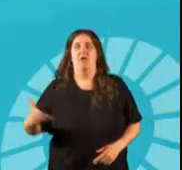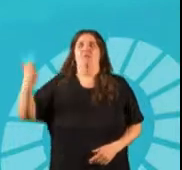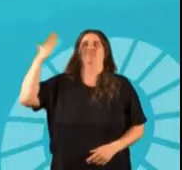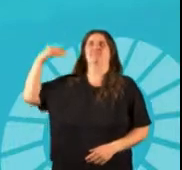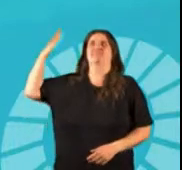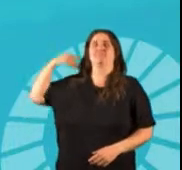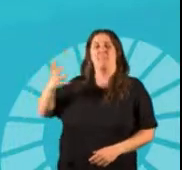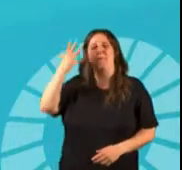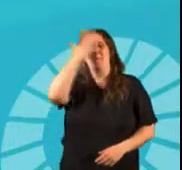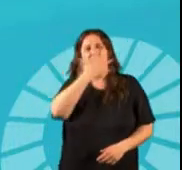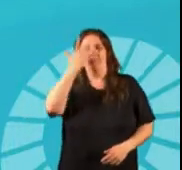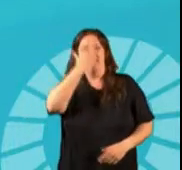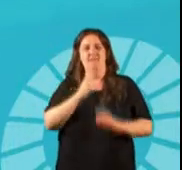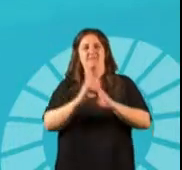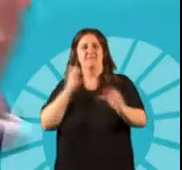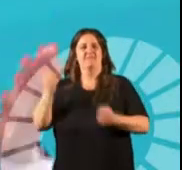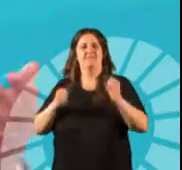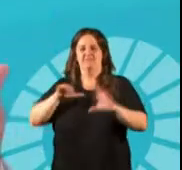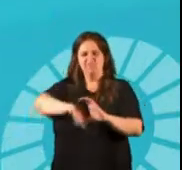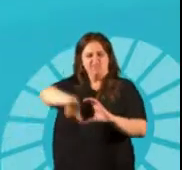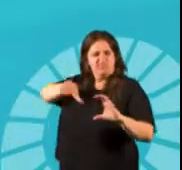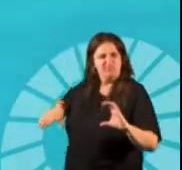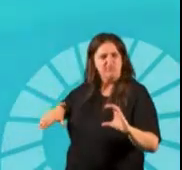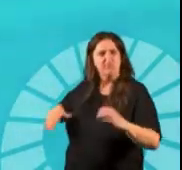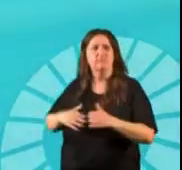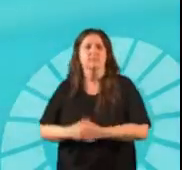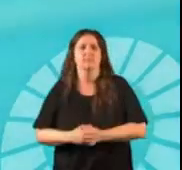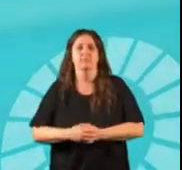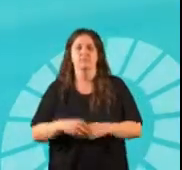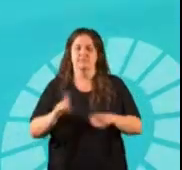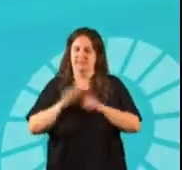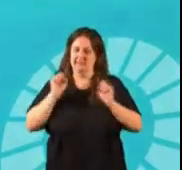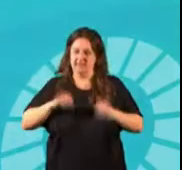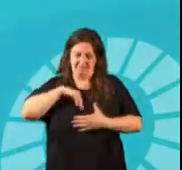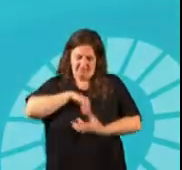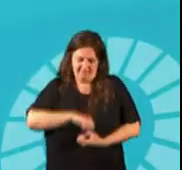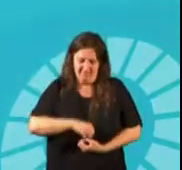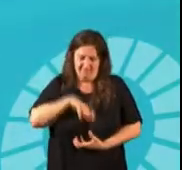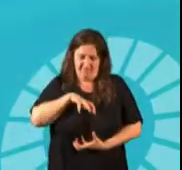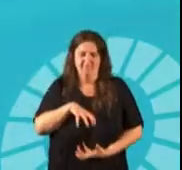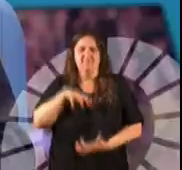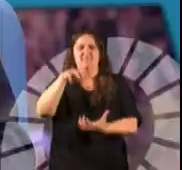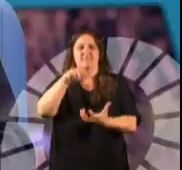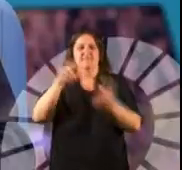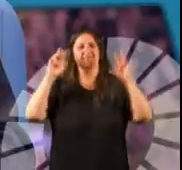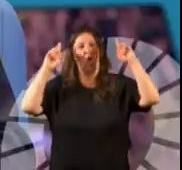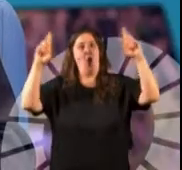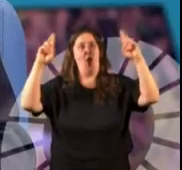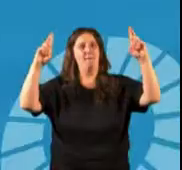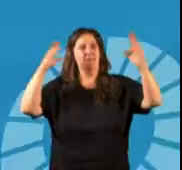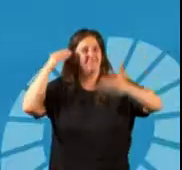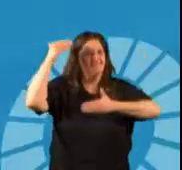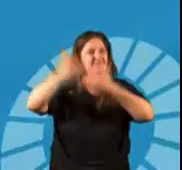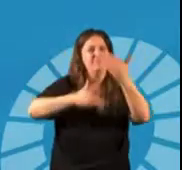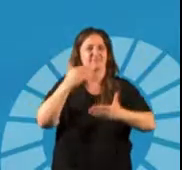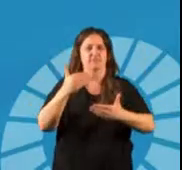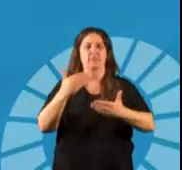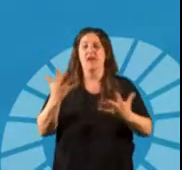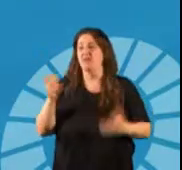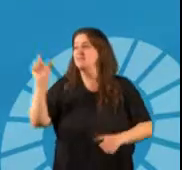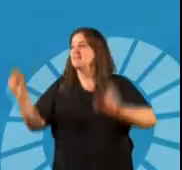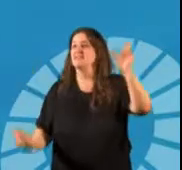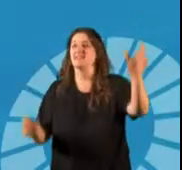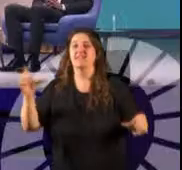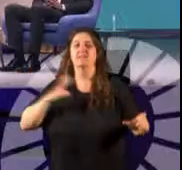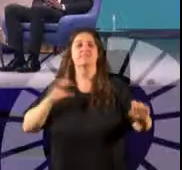emergency situations, there is, however, some hope. There's hope because, and I really want to thank those people who have come here, despite